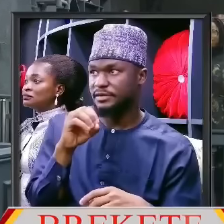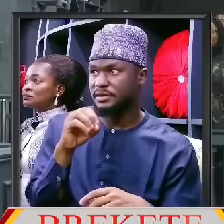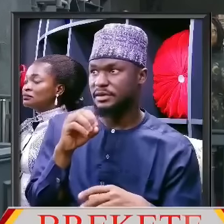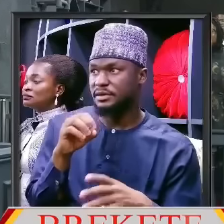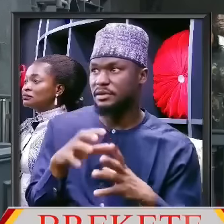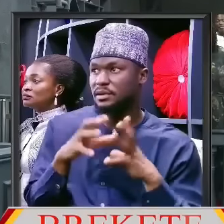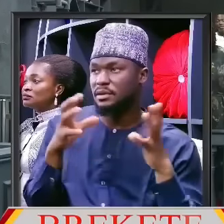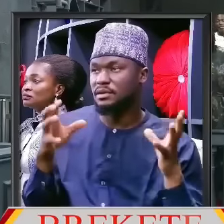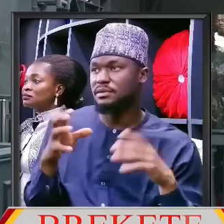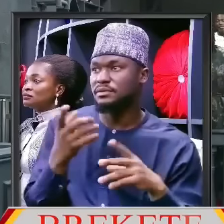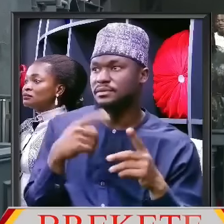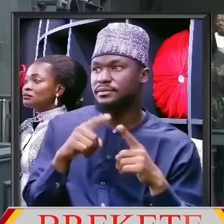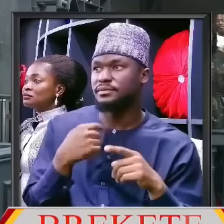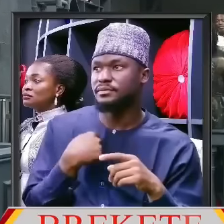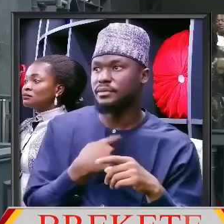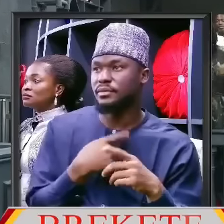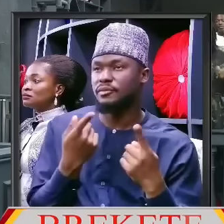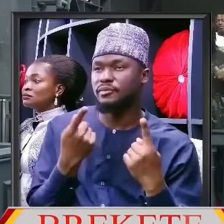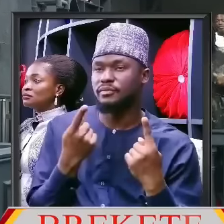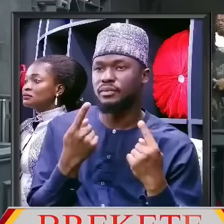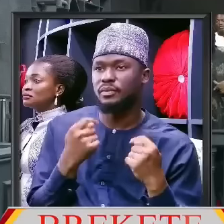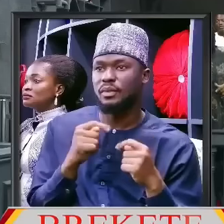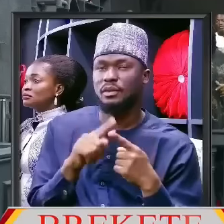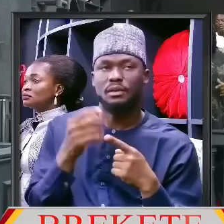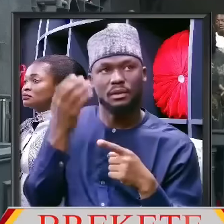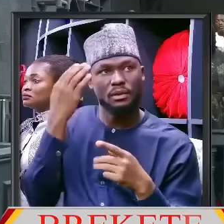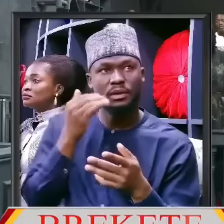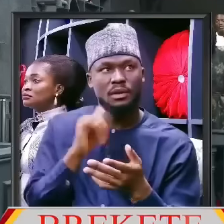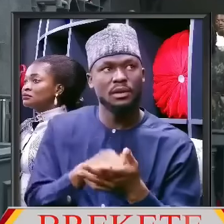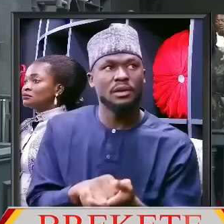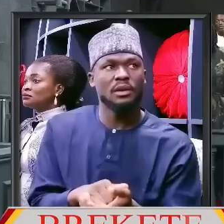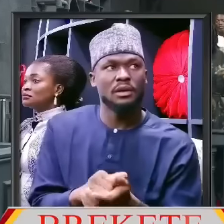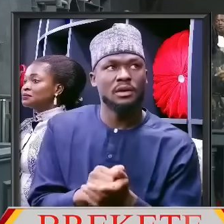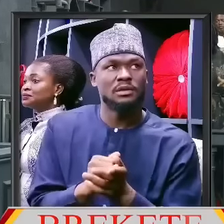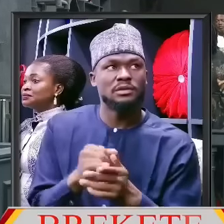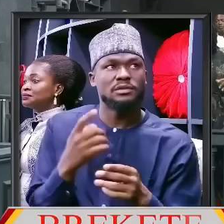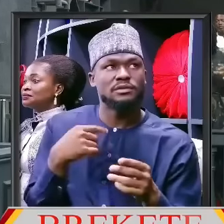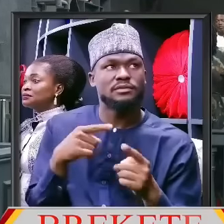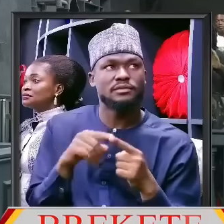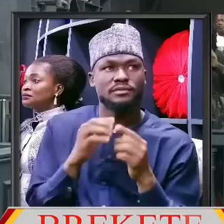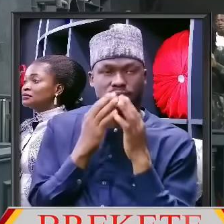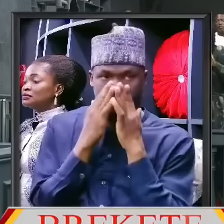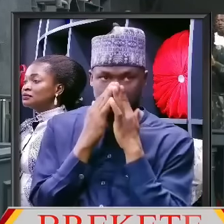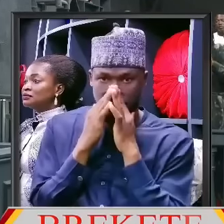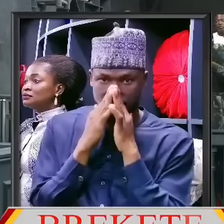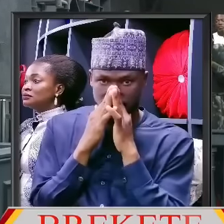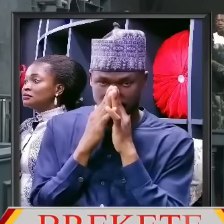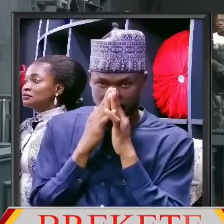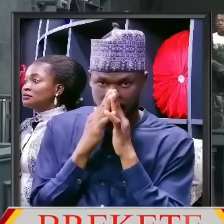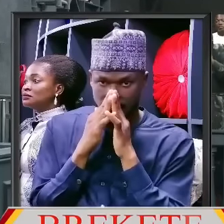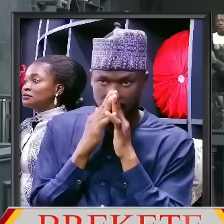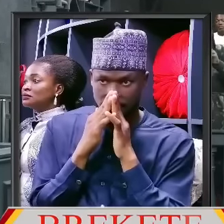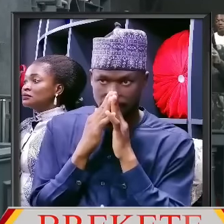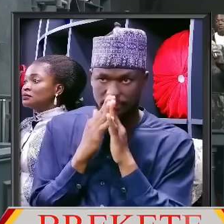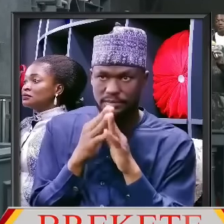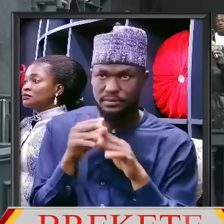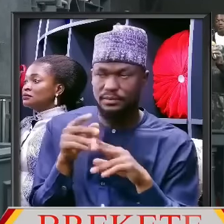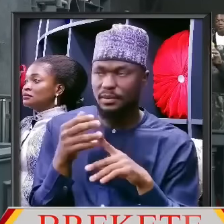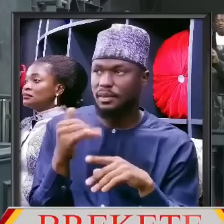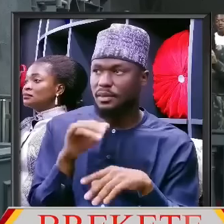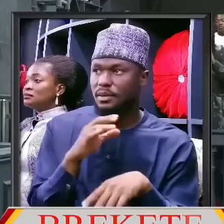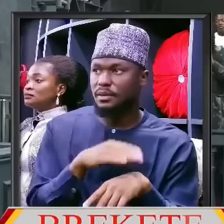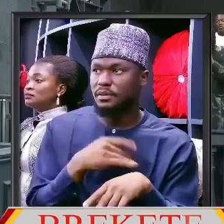excess. So when we come in, how we can't take no now when they come, they tell us say they can't call the 450 children